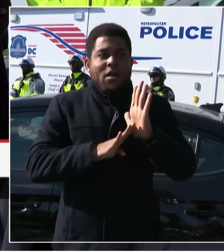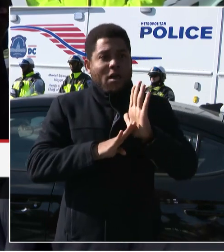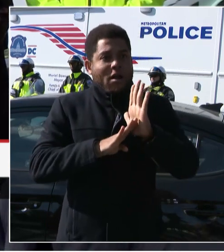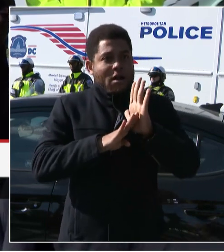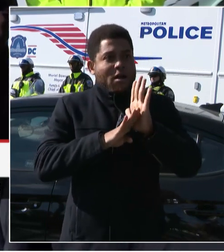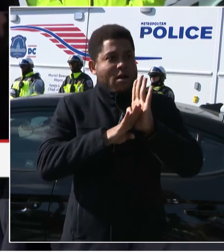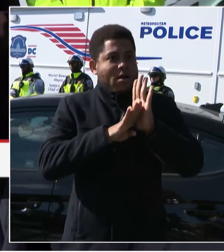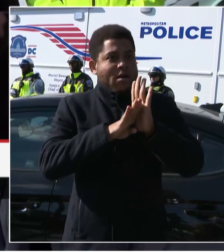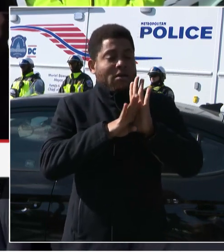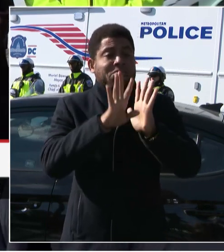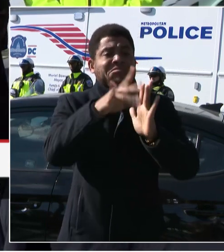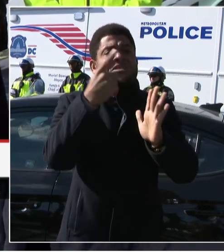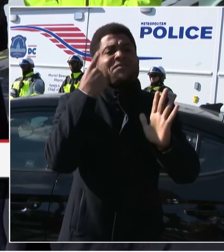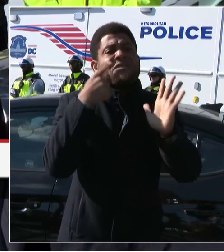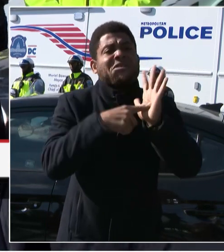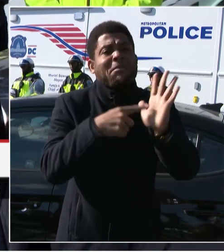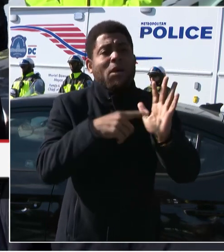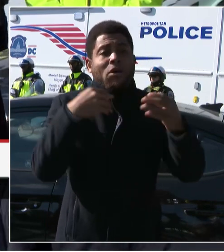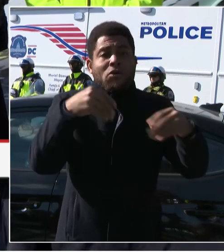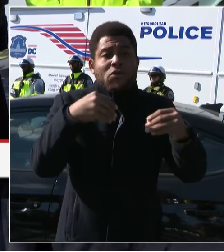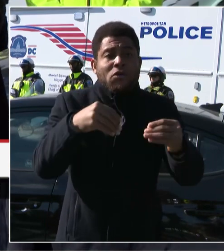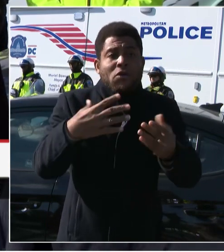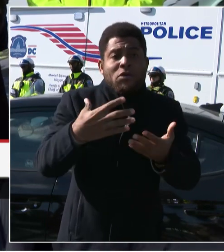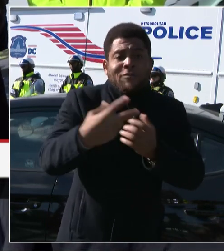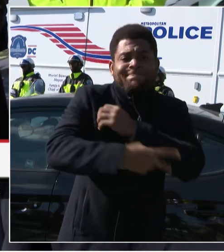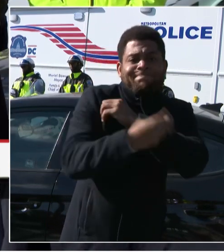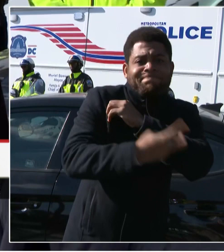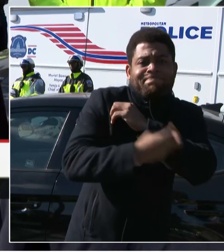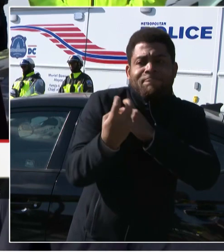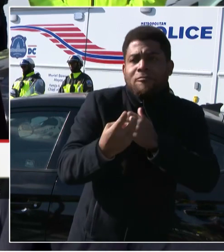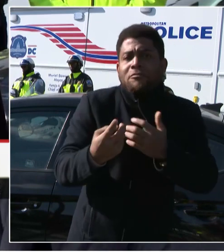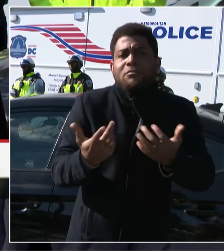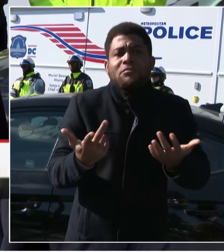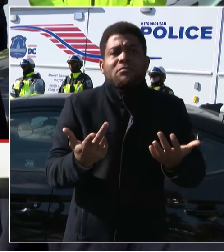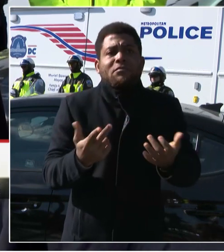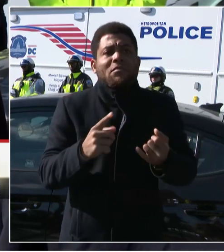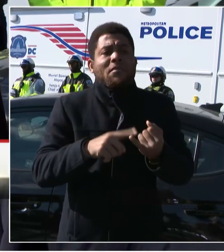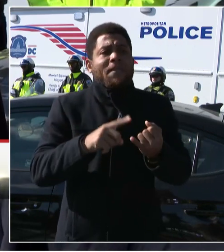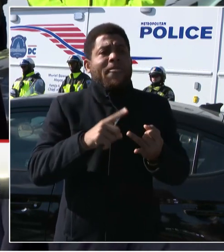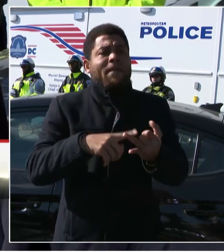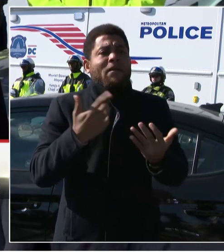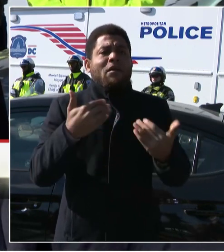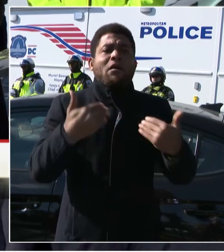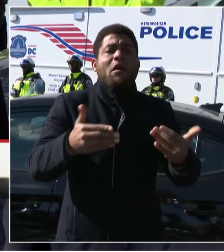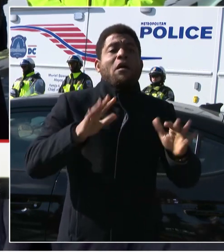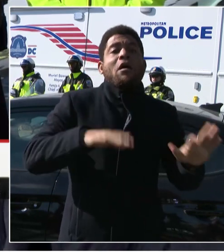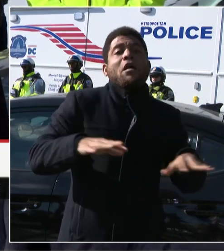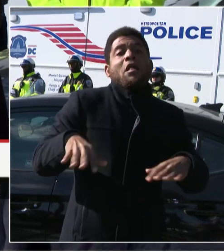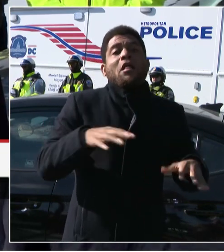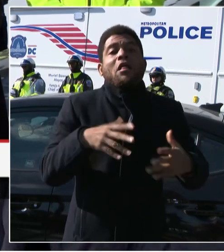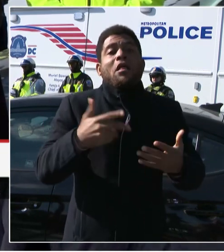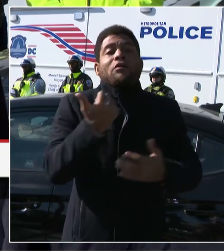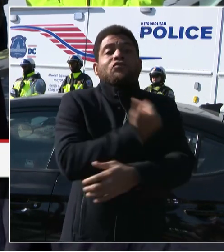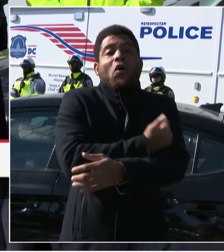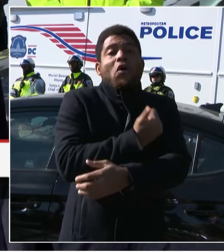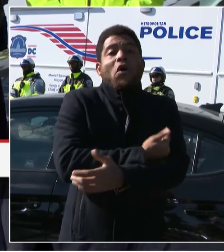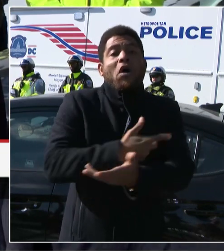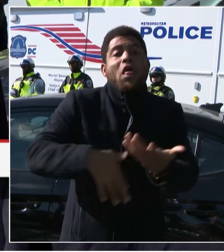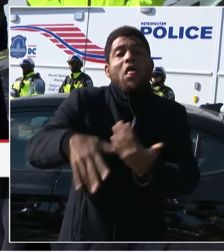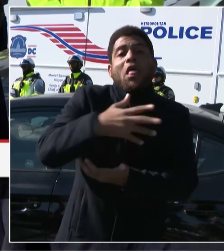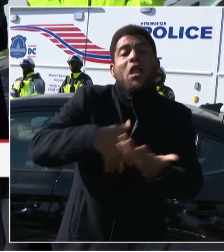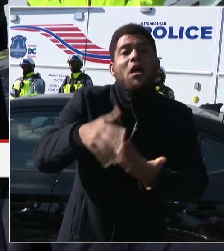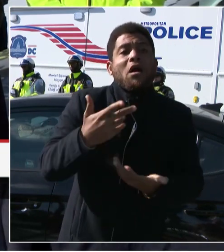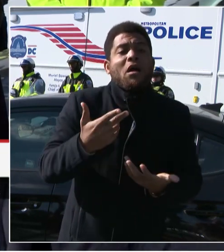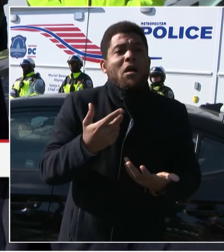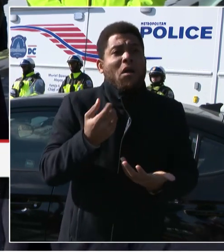retail theft, loitering in an open air drug market, and people wearing masks